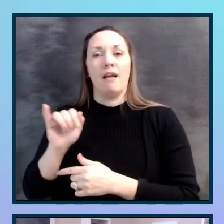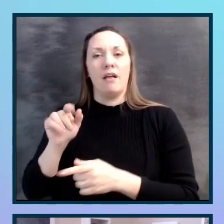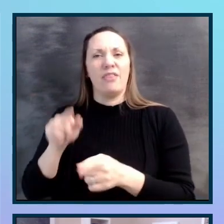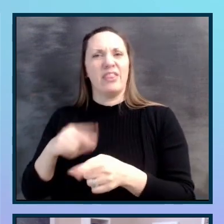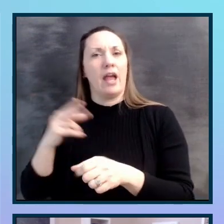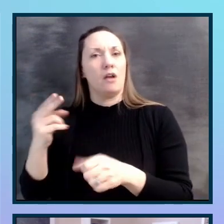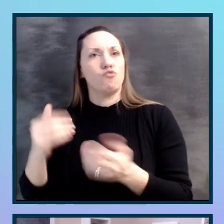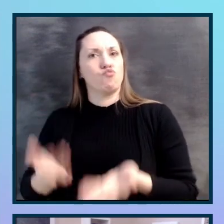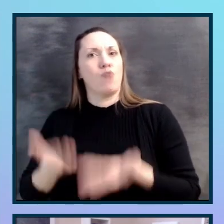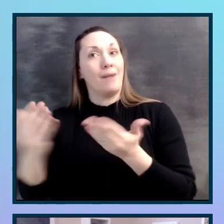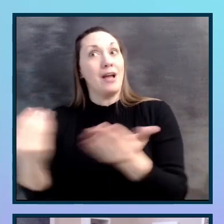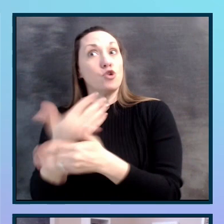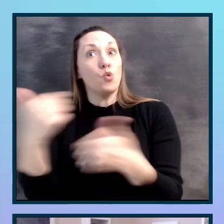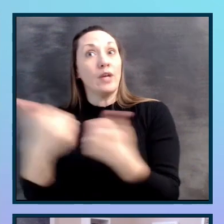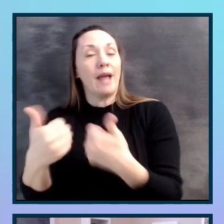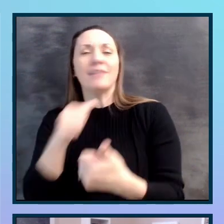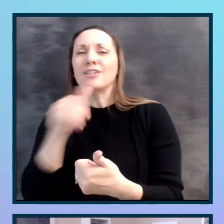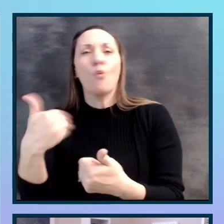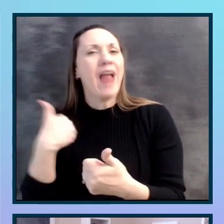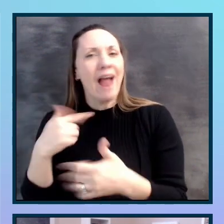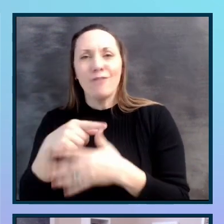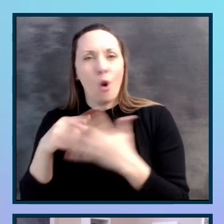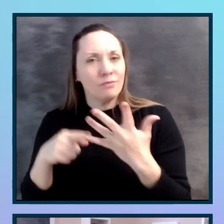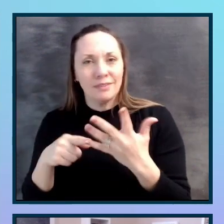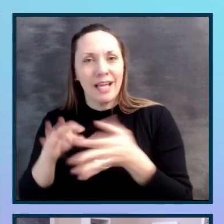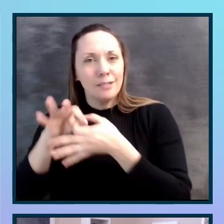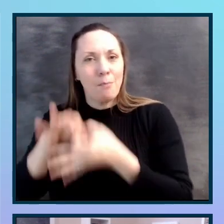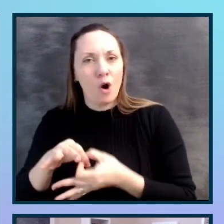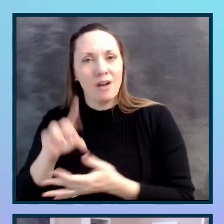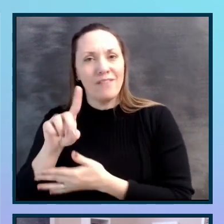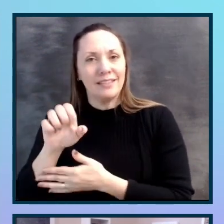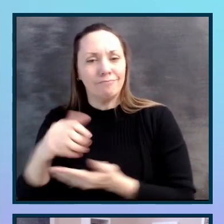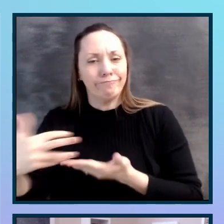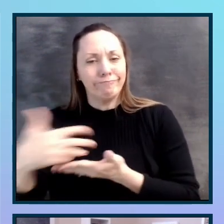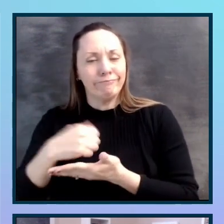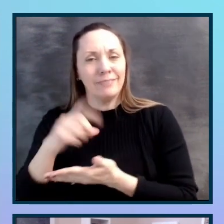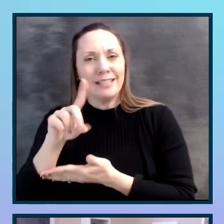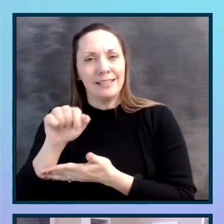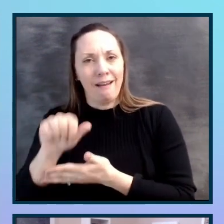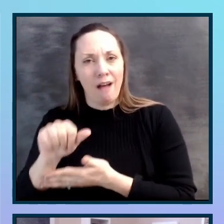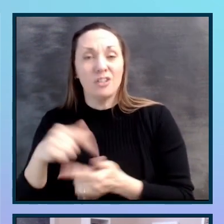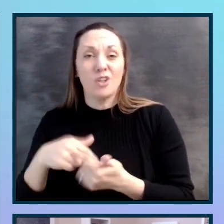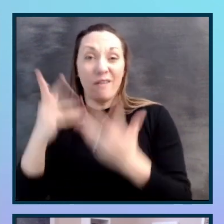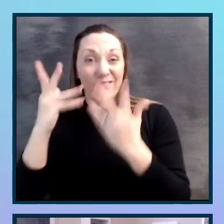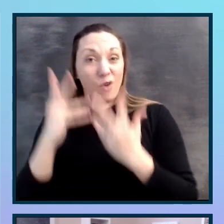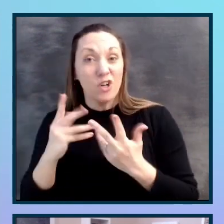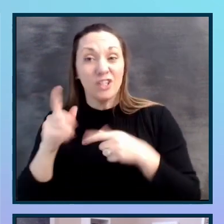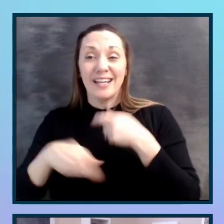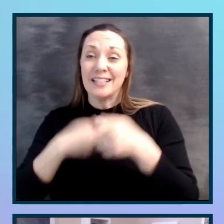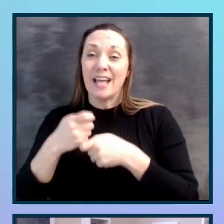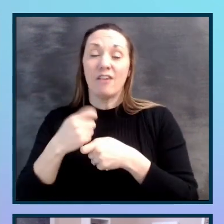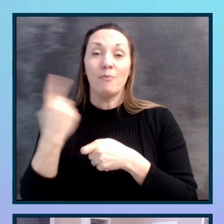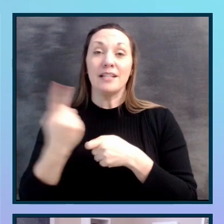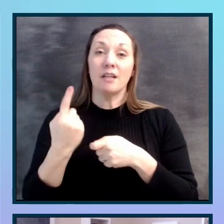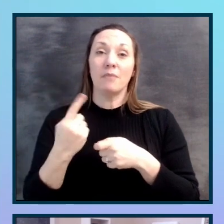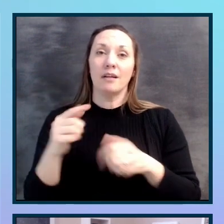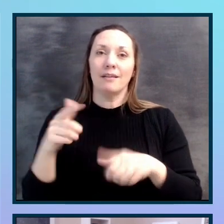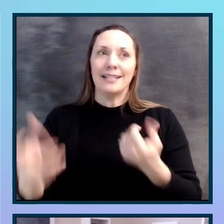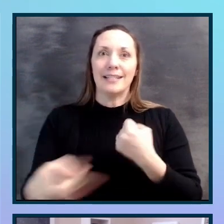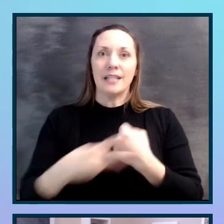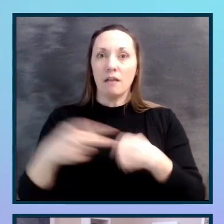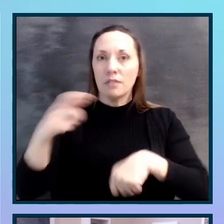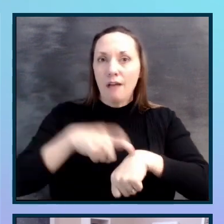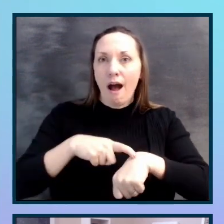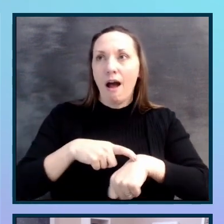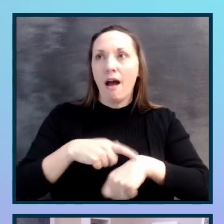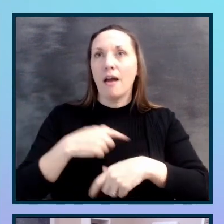games doesn't have those dimensions as a data point. And so unfortunately, instead of being something that saves you time and something